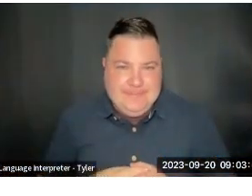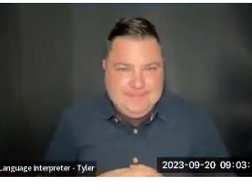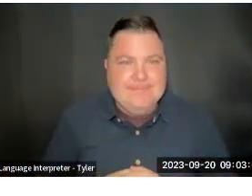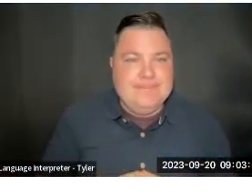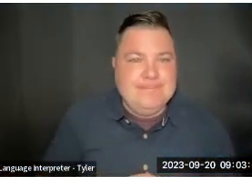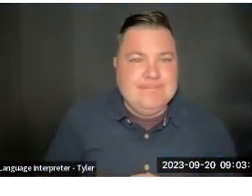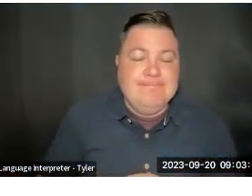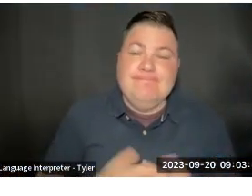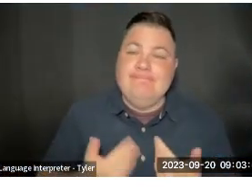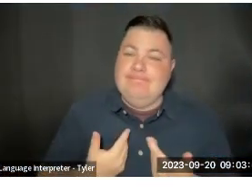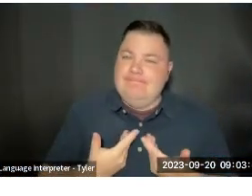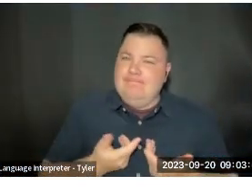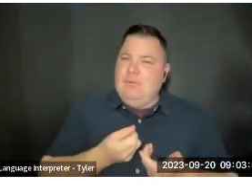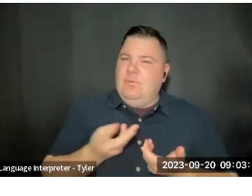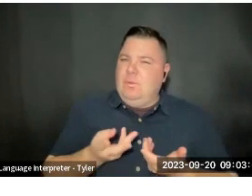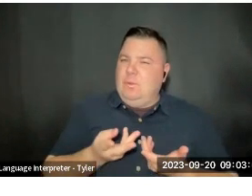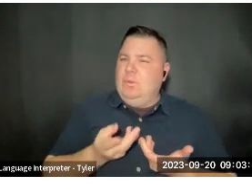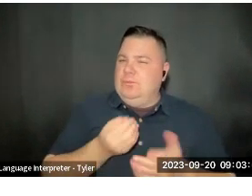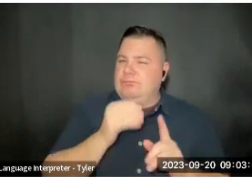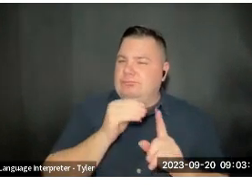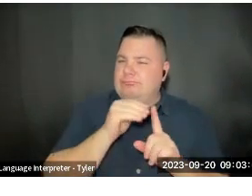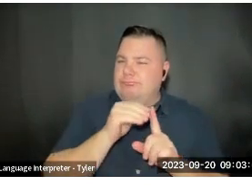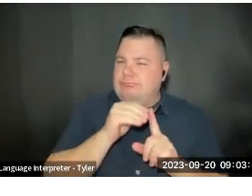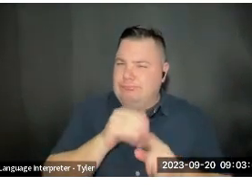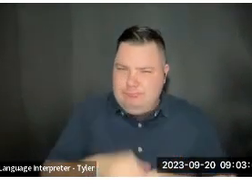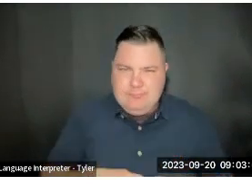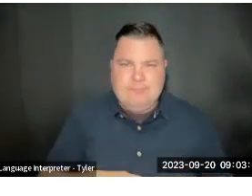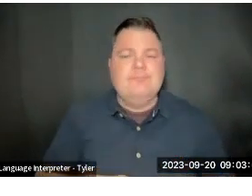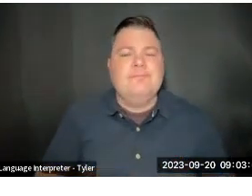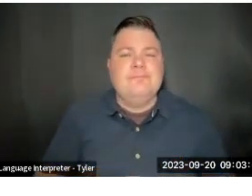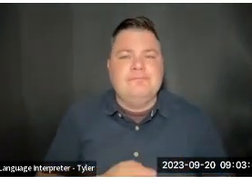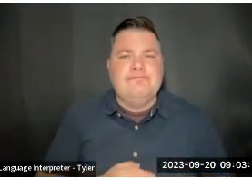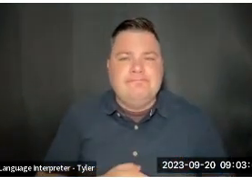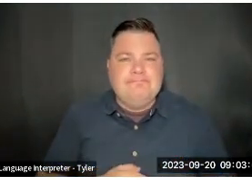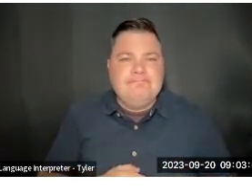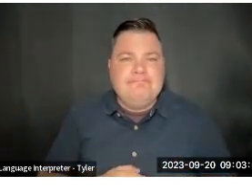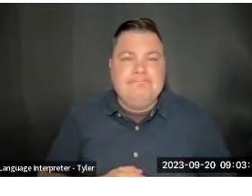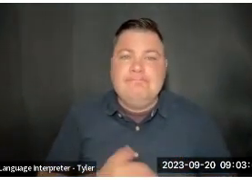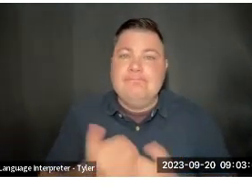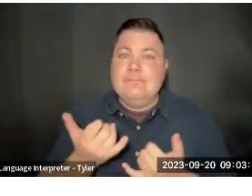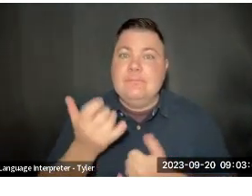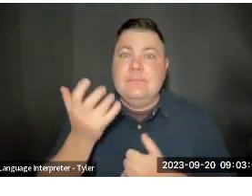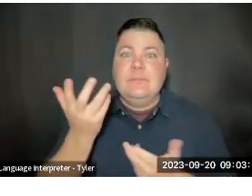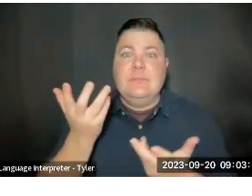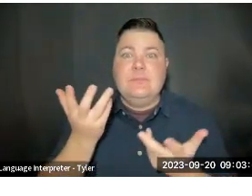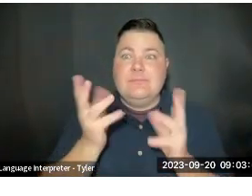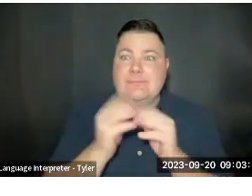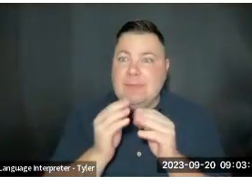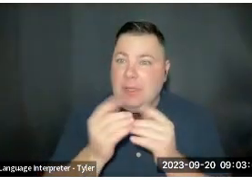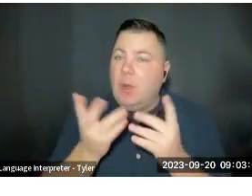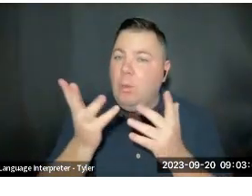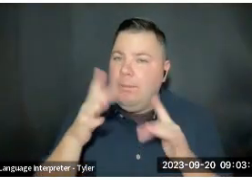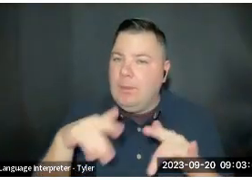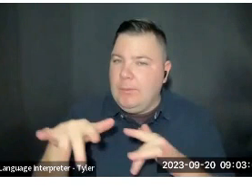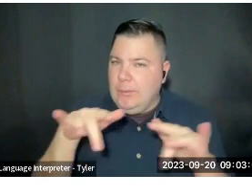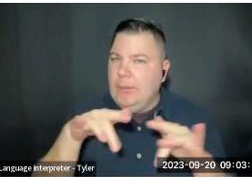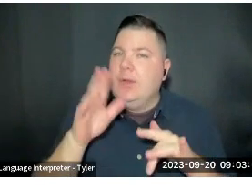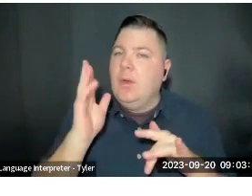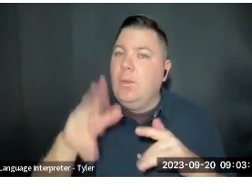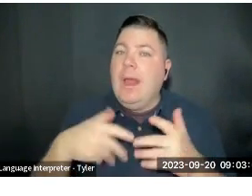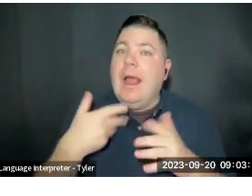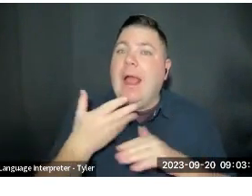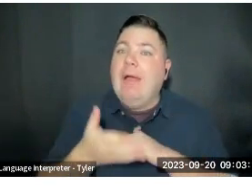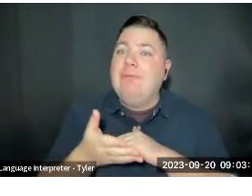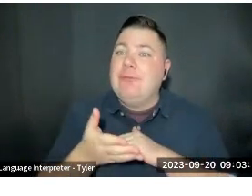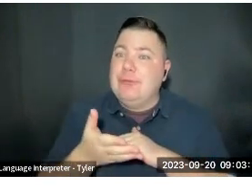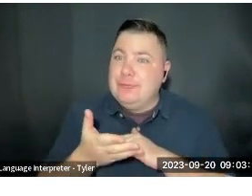Just a few general reminders as we get underway here. The webinar will be recorded. The recording will be emailed to